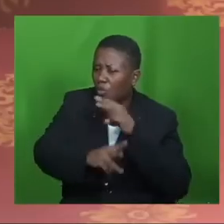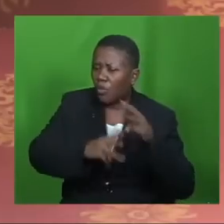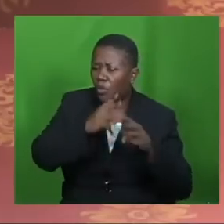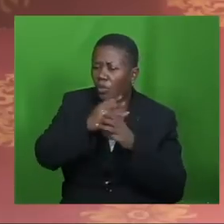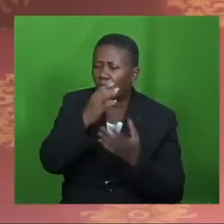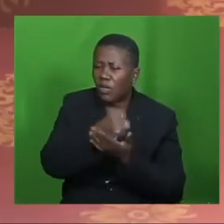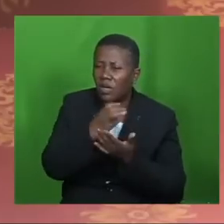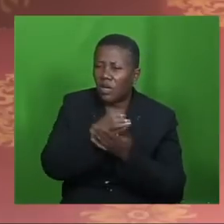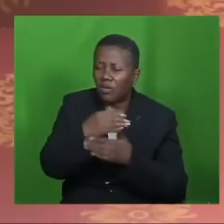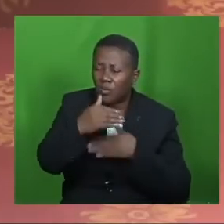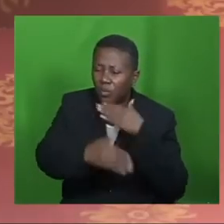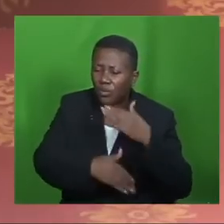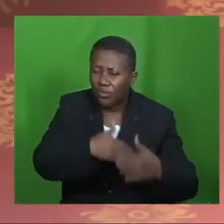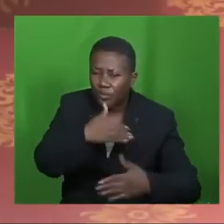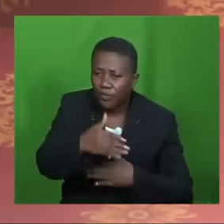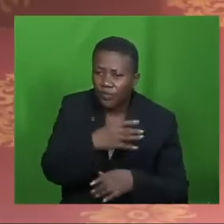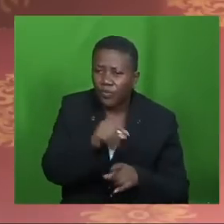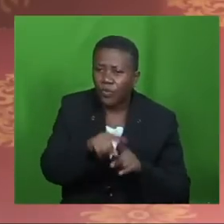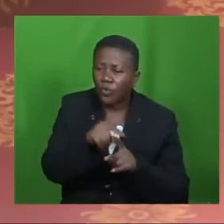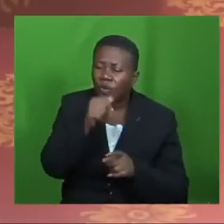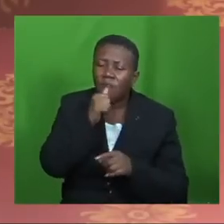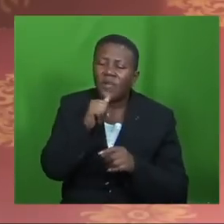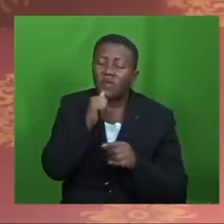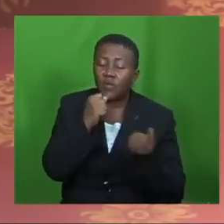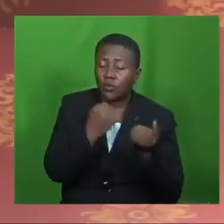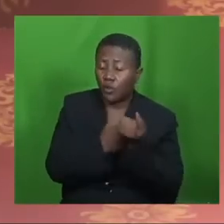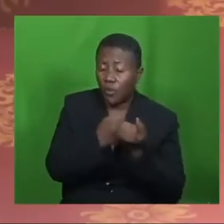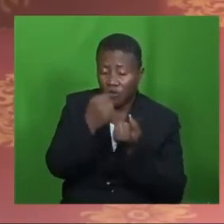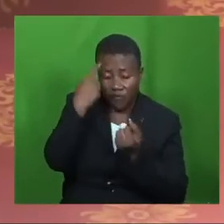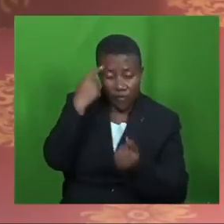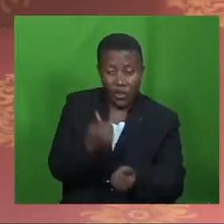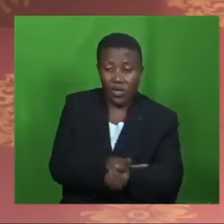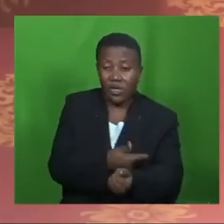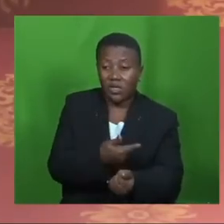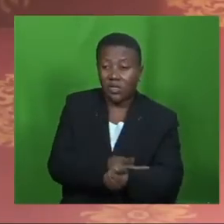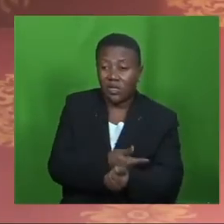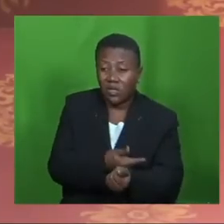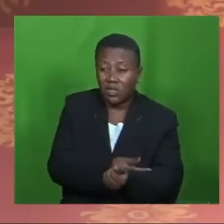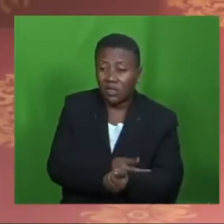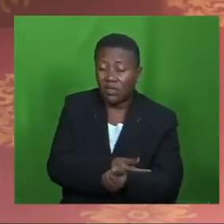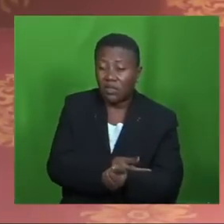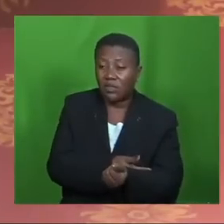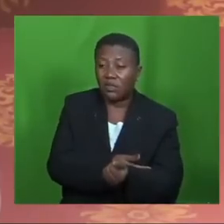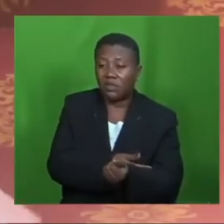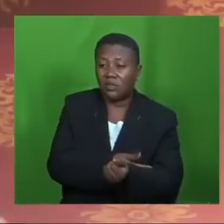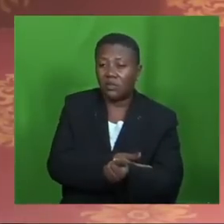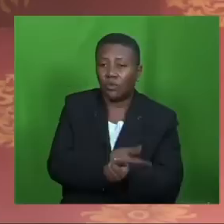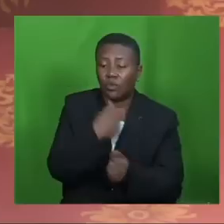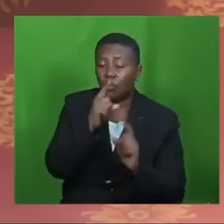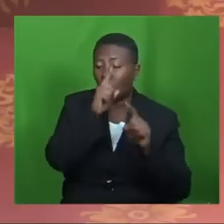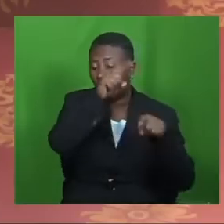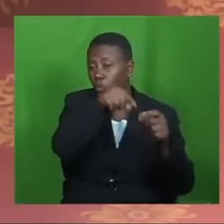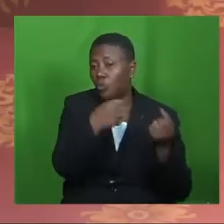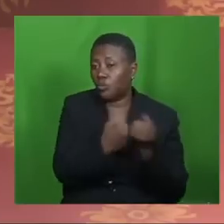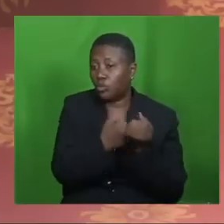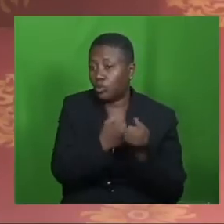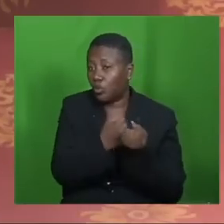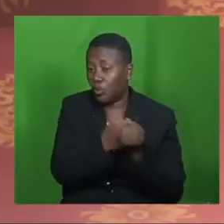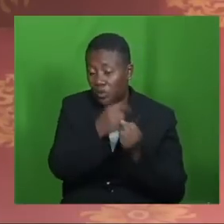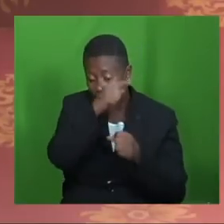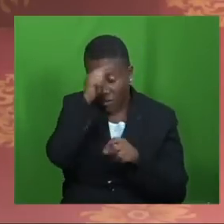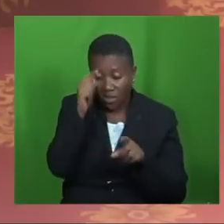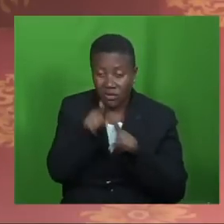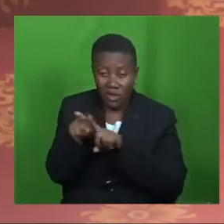facilitating private support for Ghanaian fans to travel to the World Cup, as well as recommended by the white people, especially in the midst